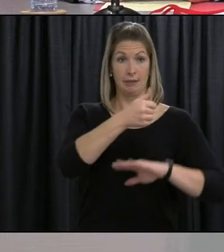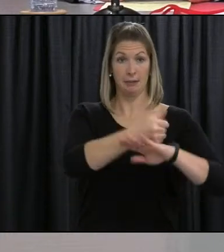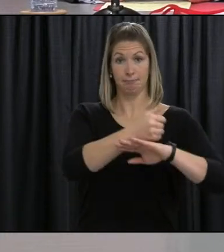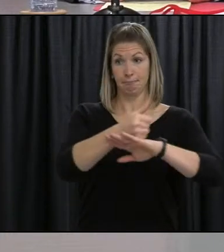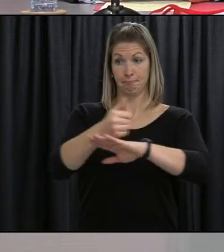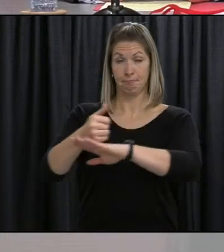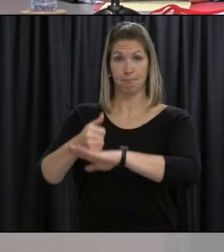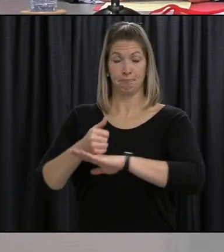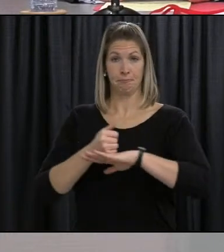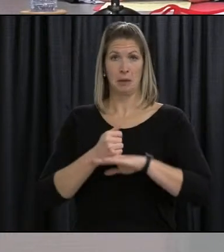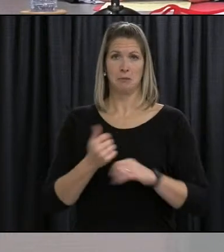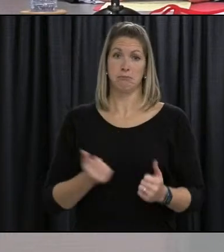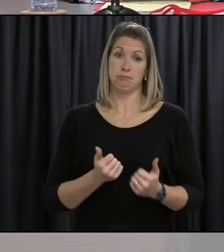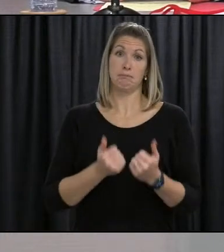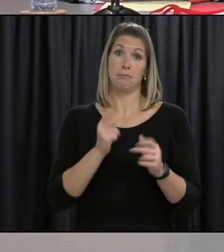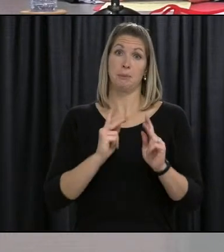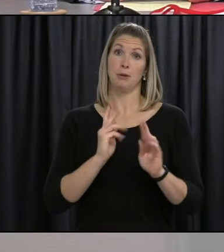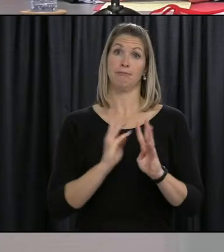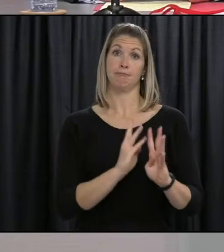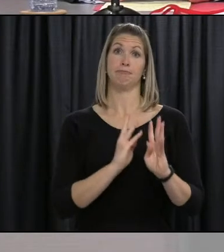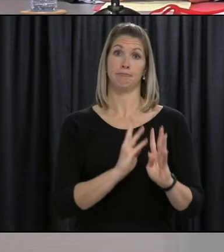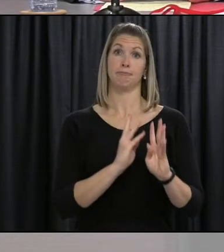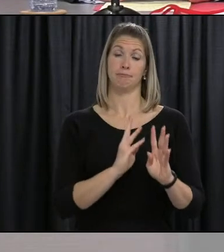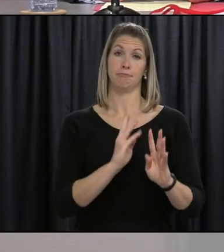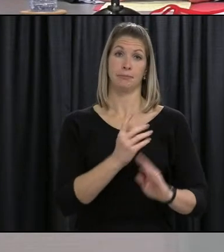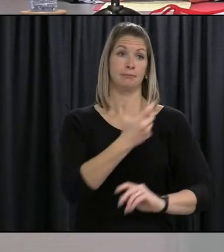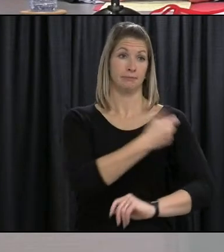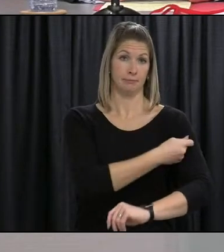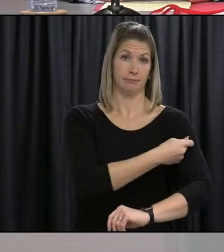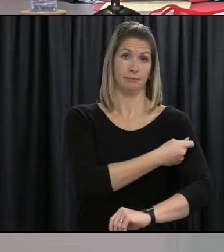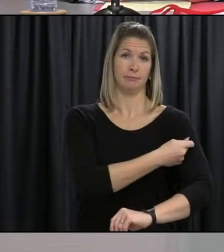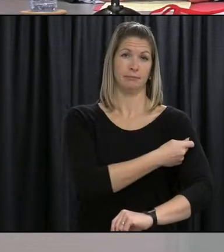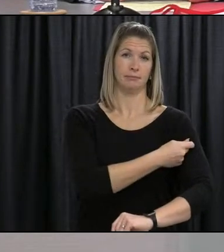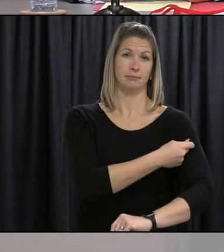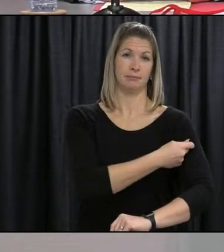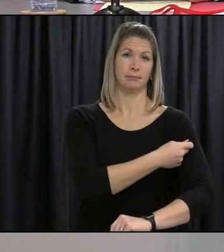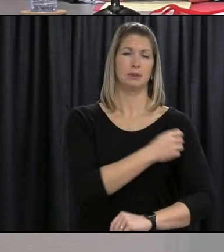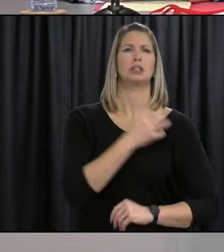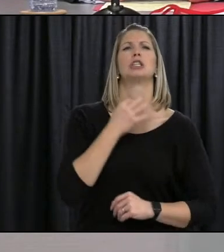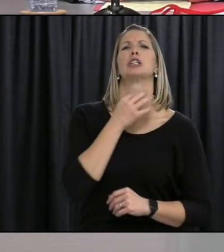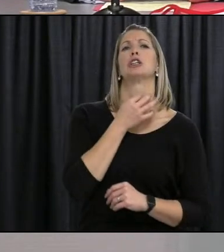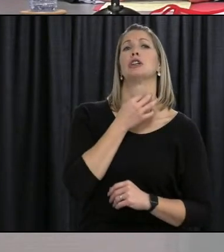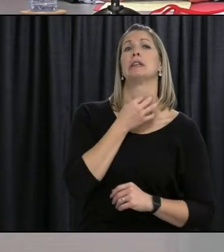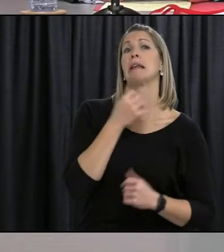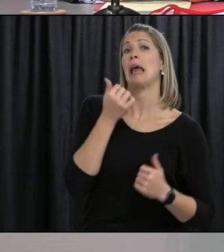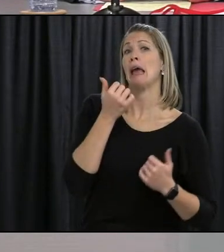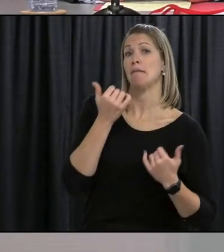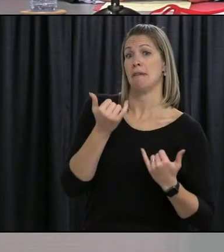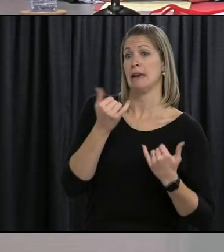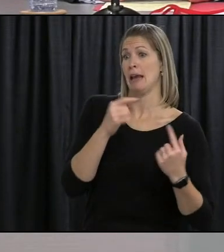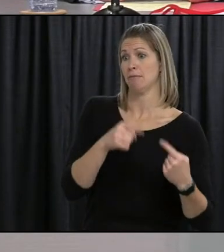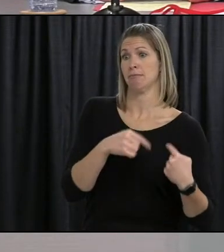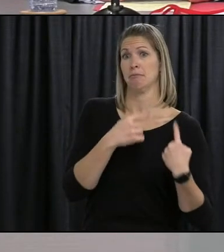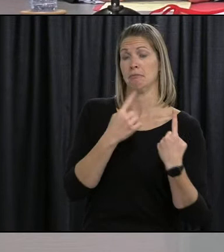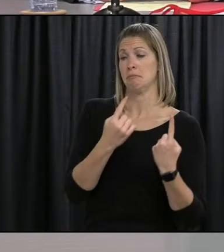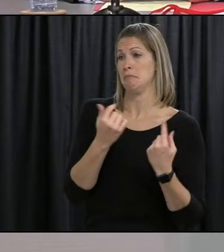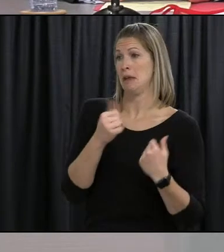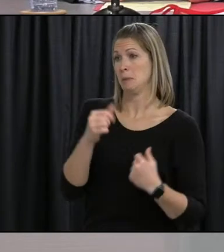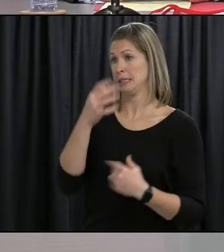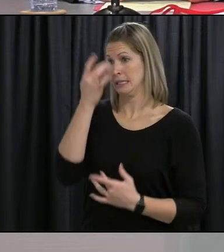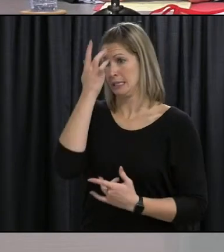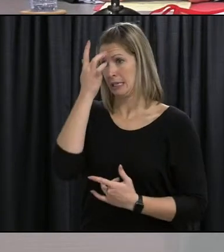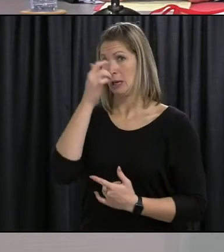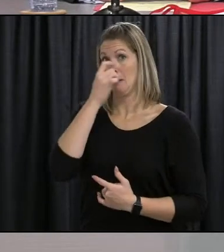those who are getting vaccinated, I'm wondering if we've had any incidents of anyone being hospitalized for influenza at this point yet.